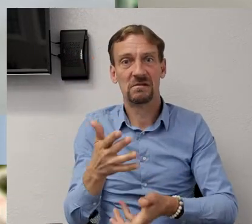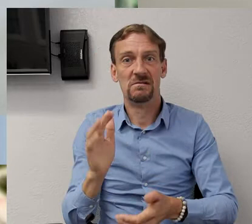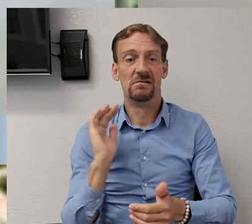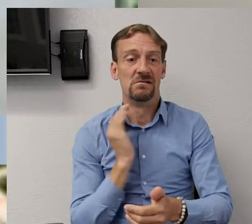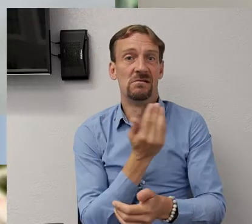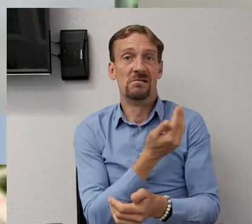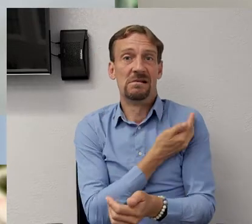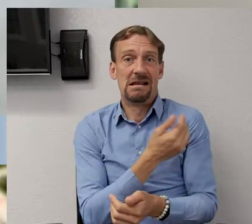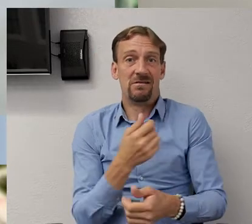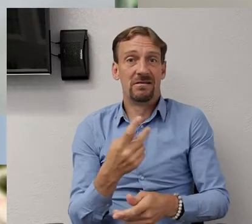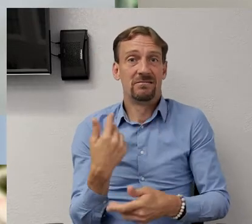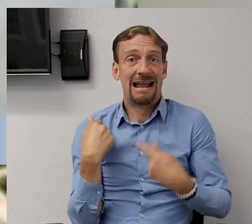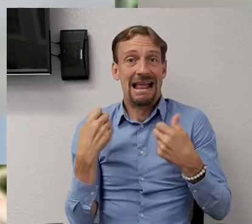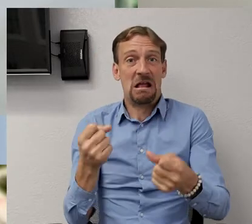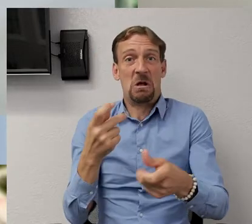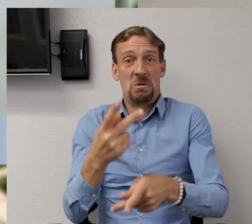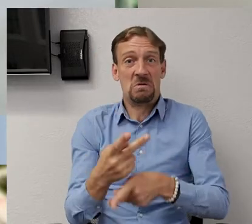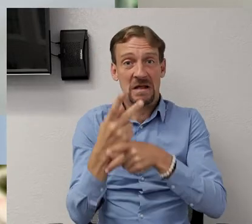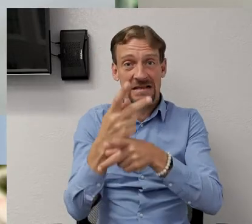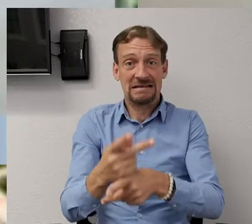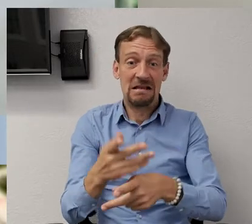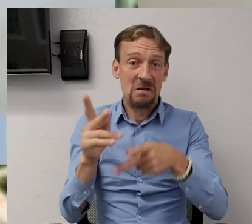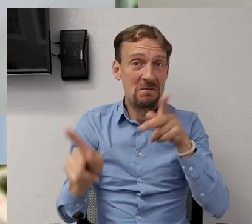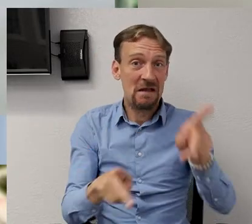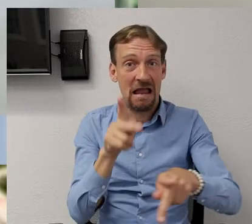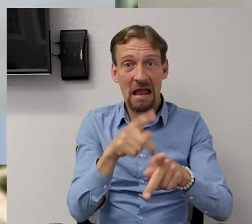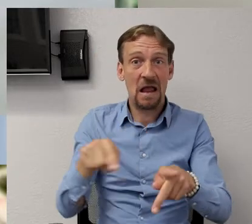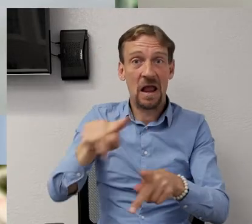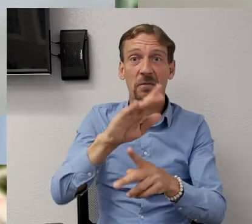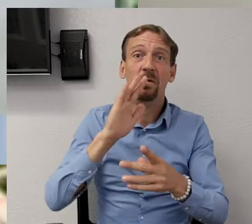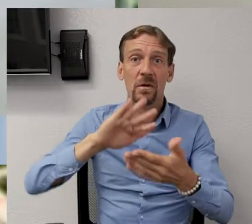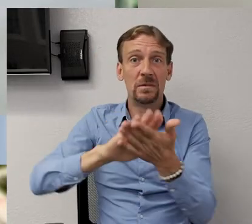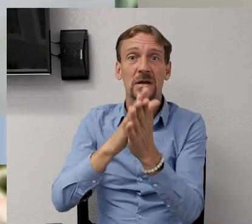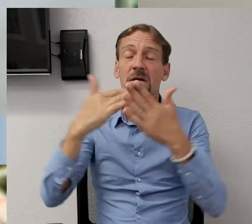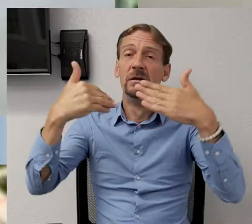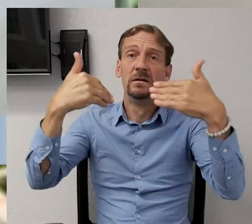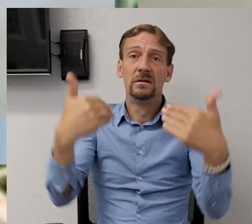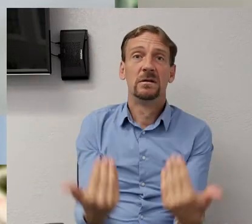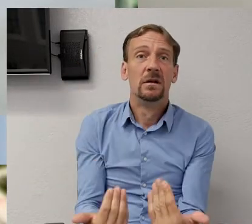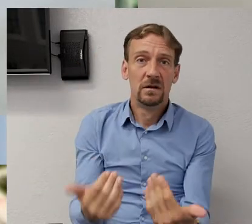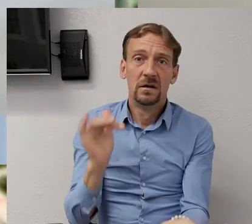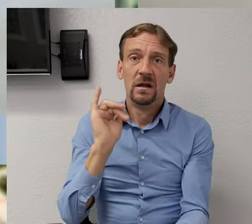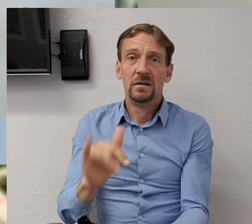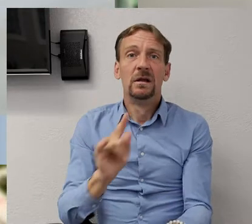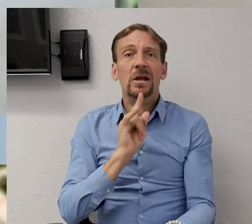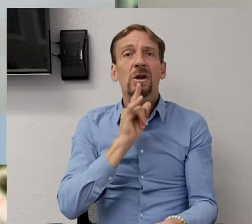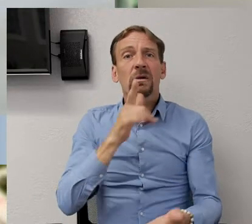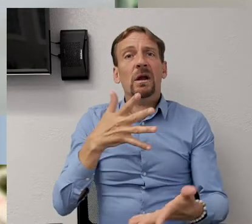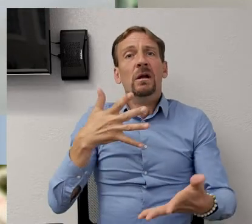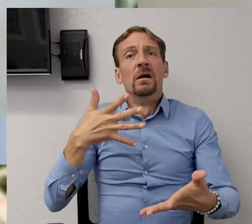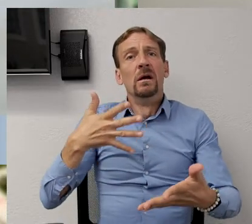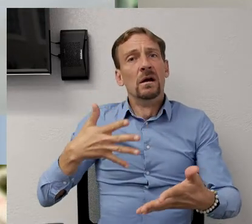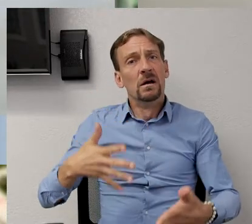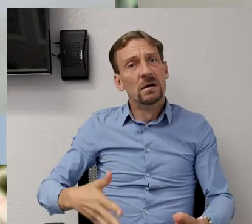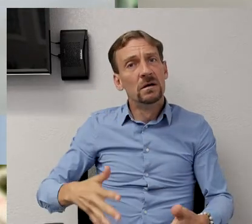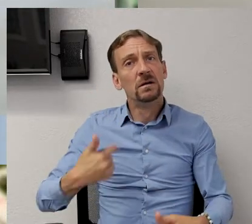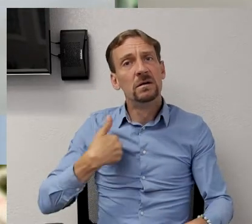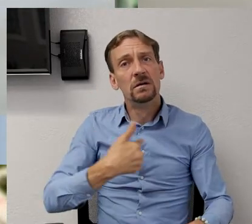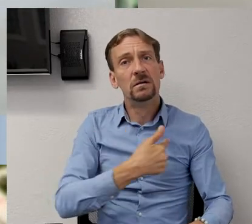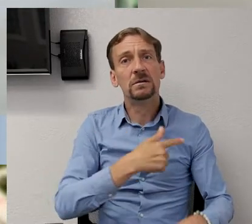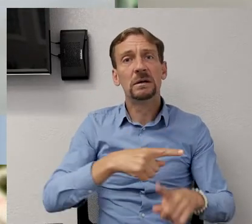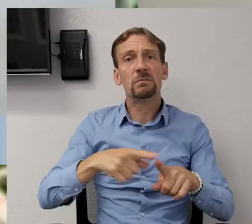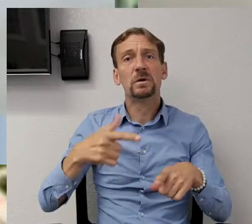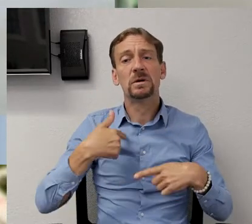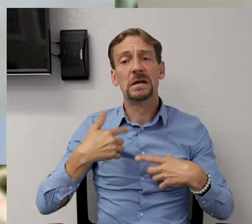our healthcare resources, on our physicians, on our staff was a bit discouraging. But I want to